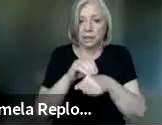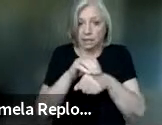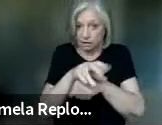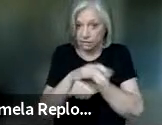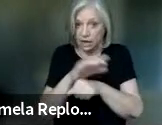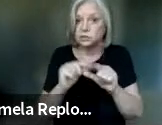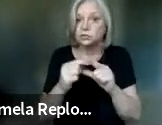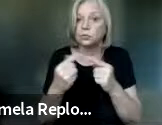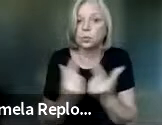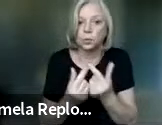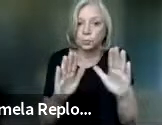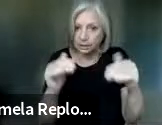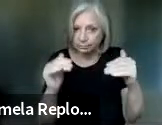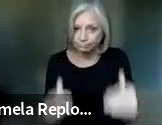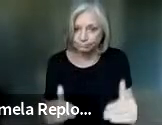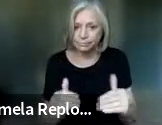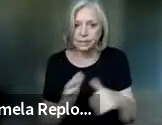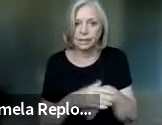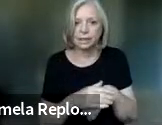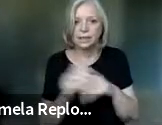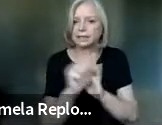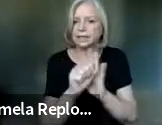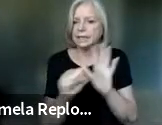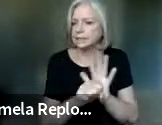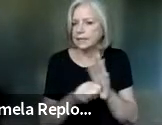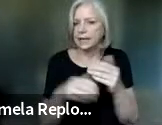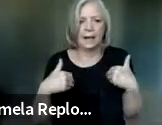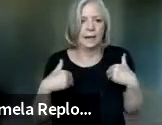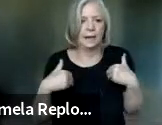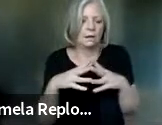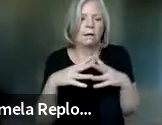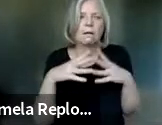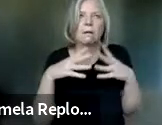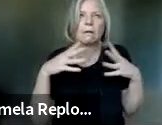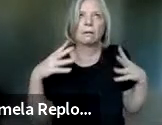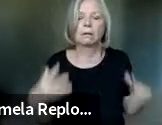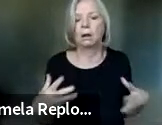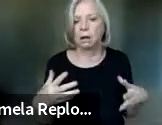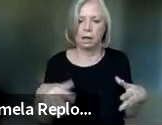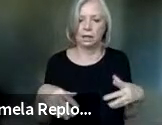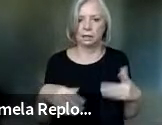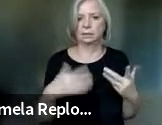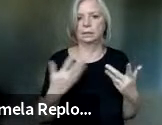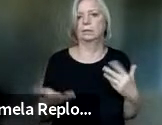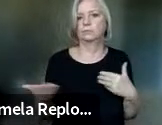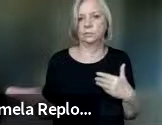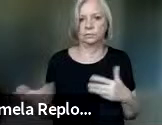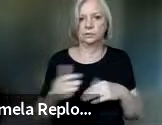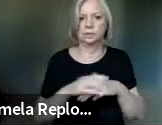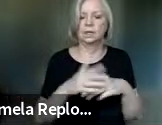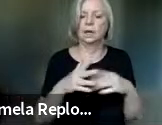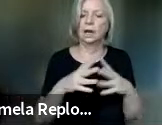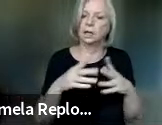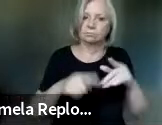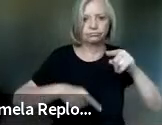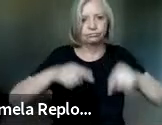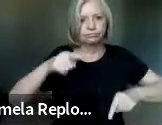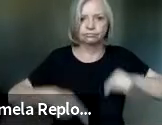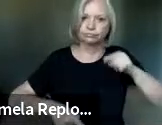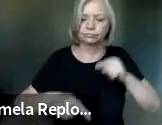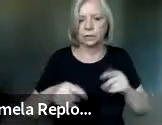and the state has a lot of resources. So lots of different places to look for